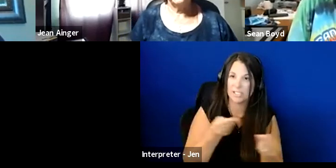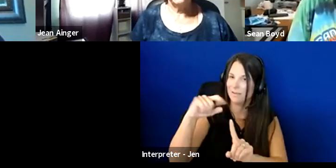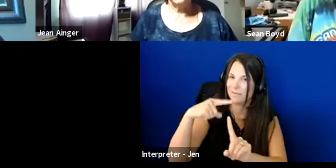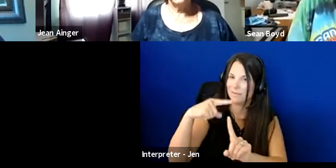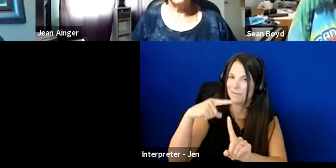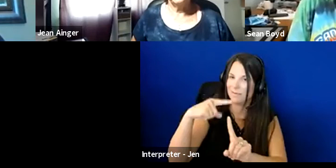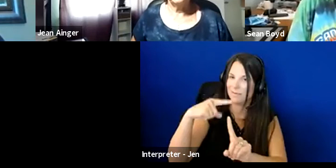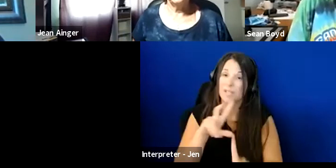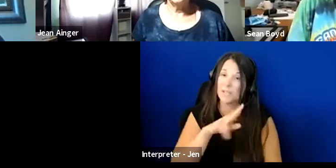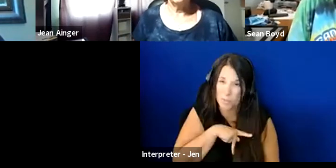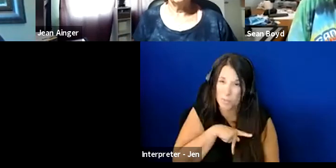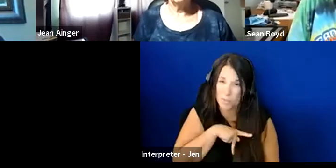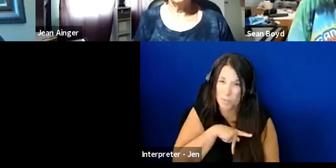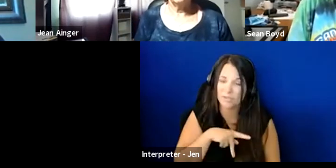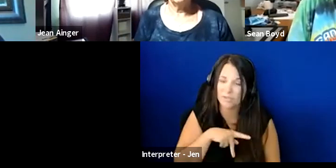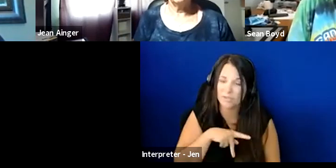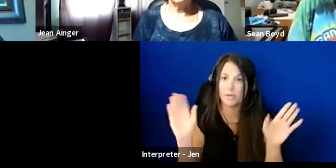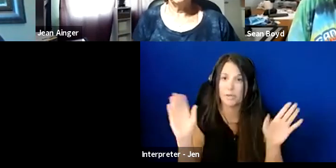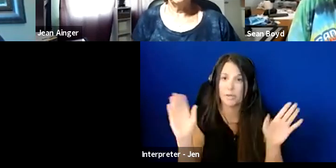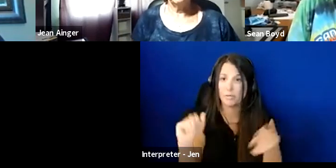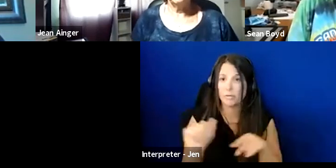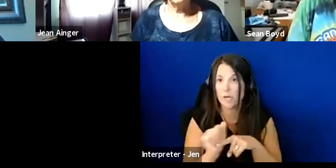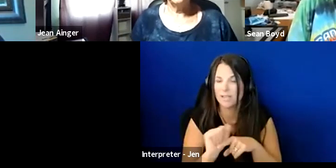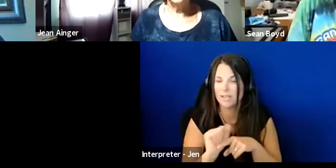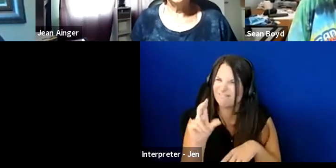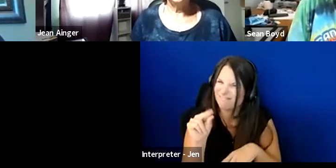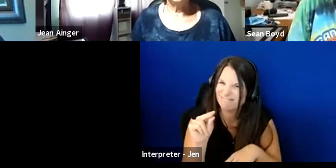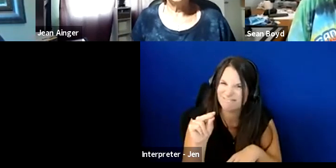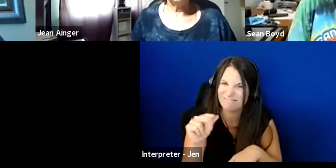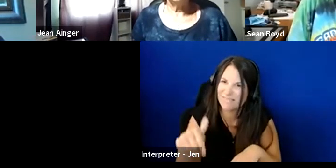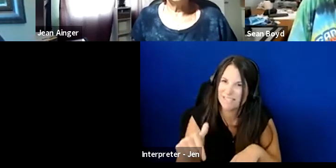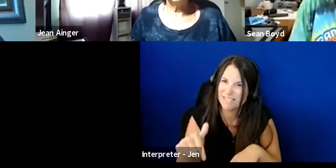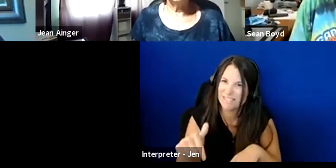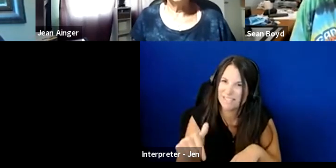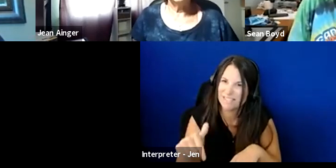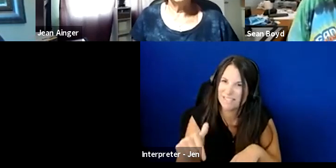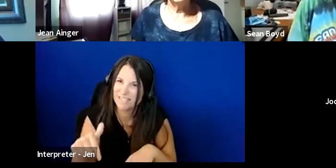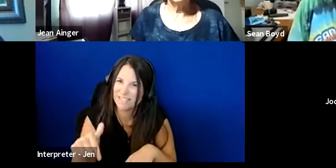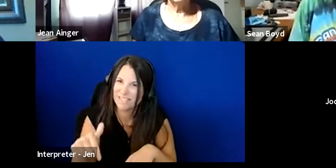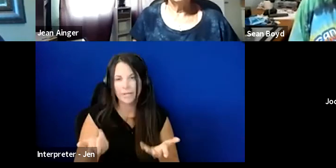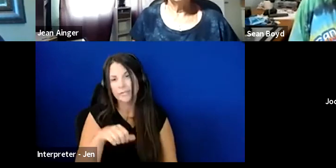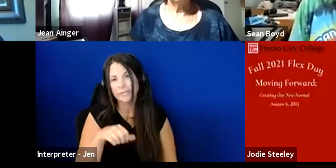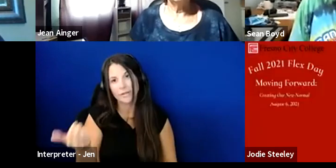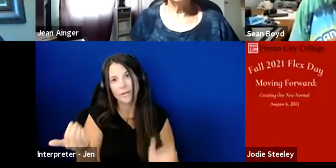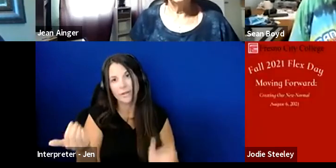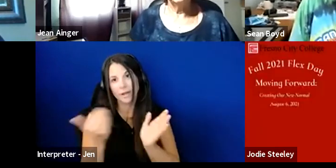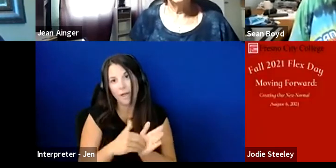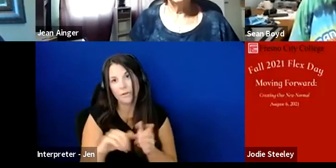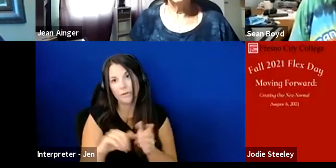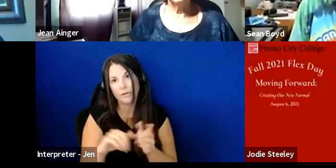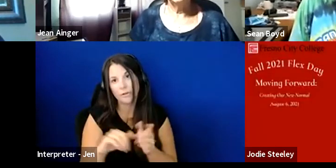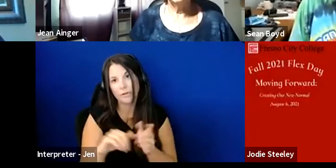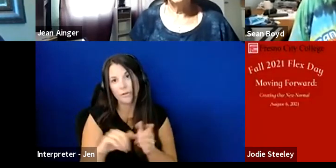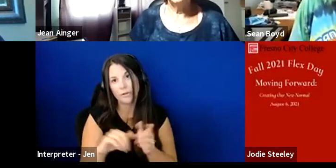some generic training. It was, I was worried about it being just another training, but it was well worth the